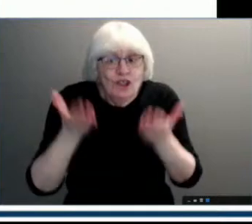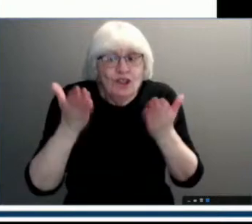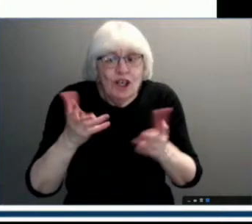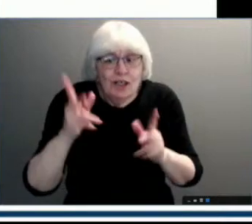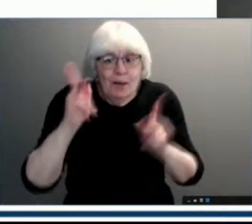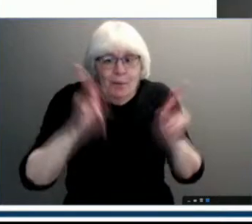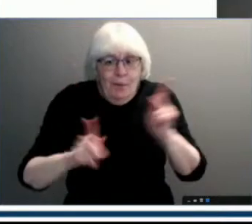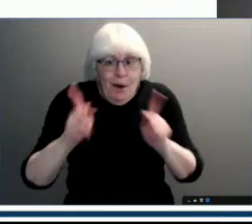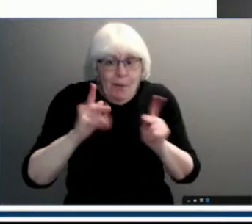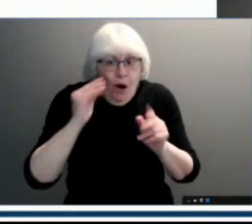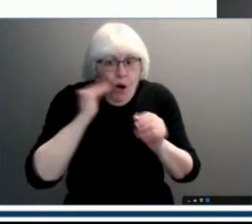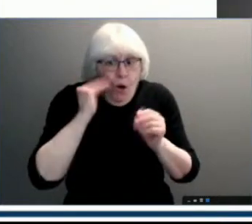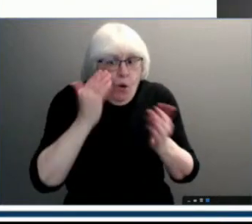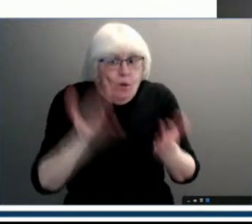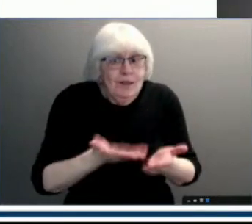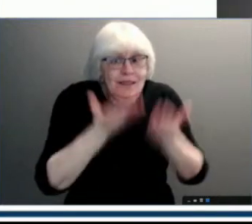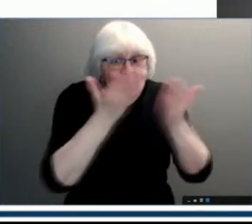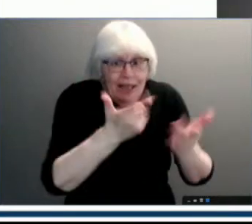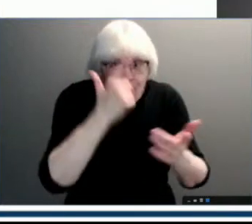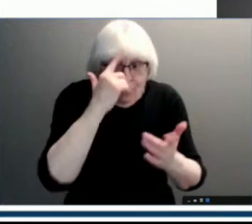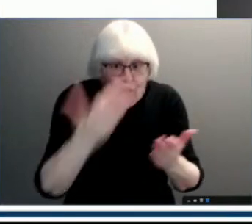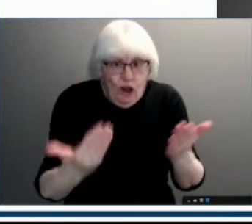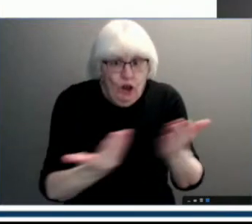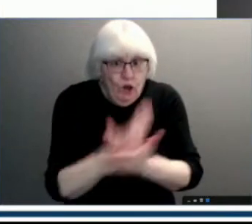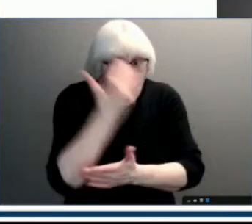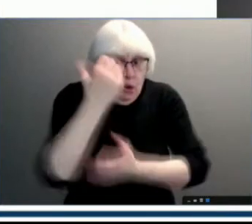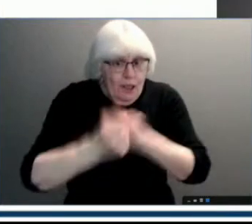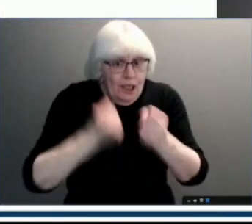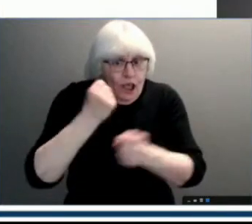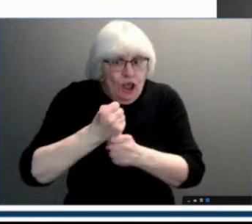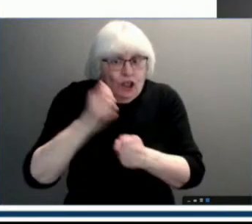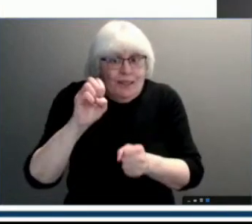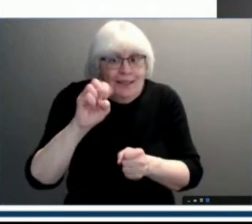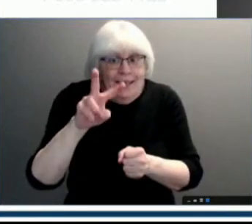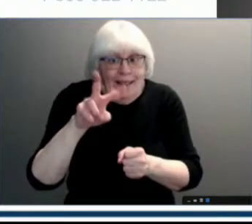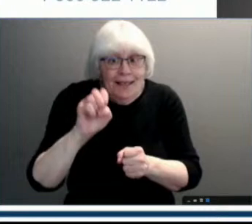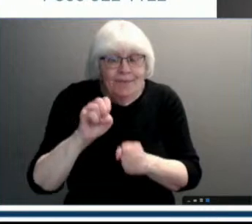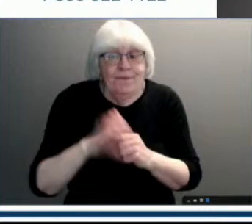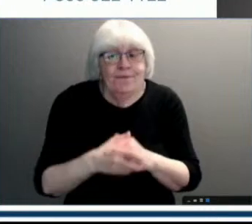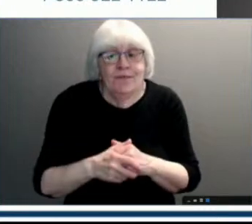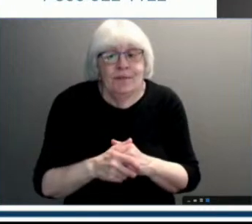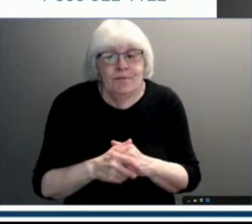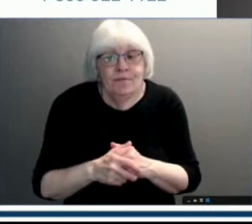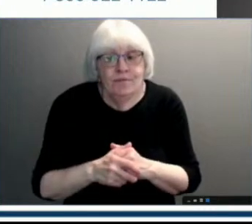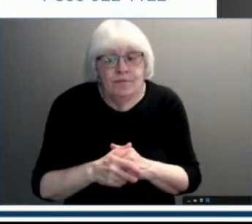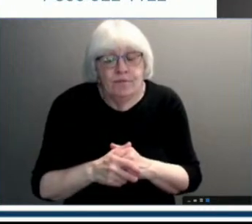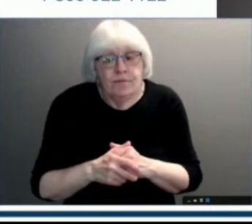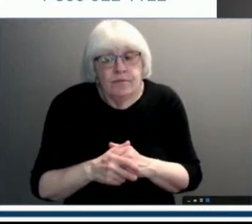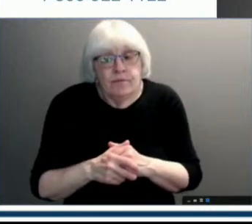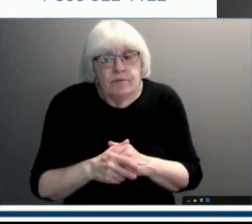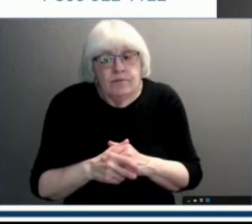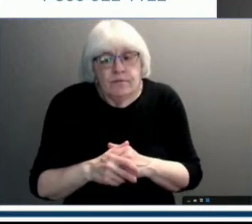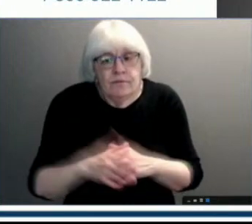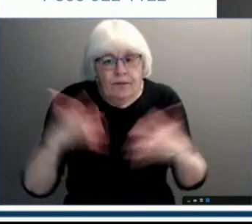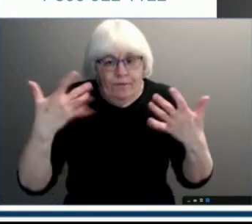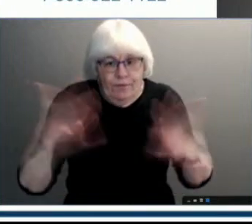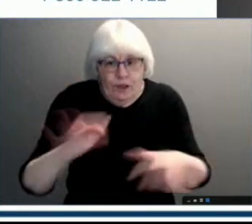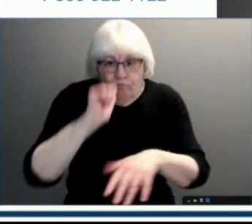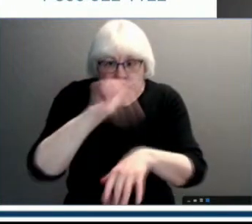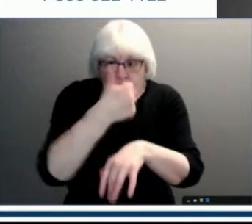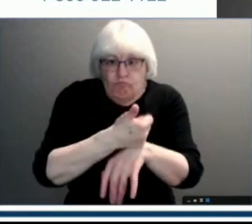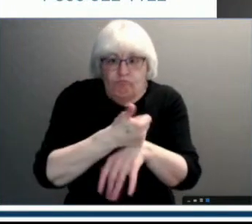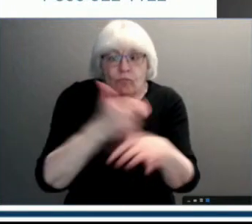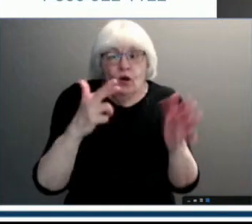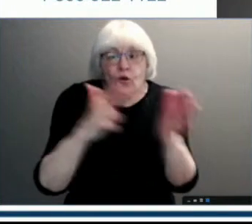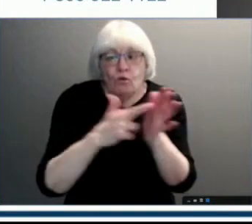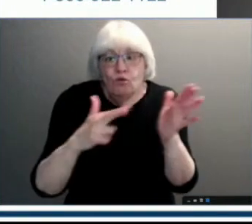our guidance is in place. We're not saying people have to stay home, but if you choose to socialize, do it carefully.